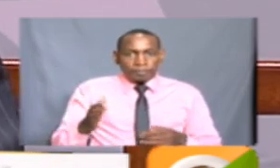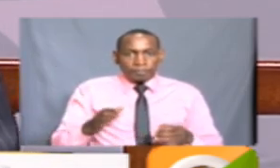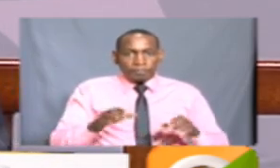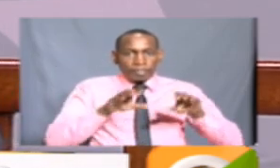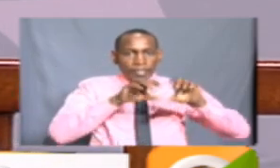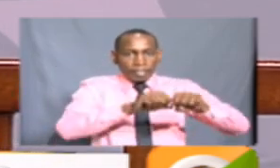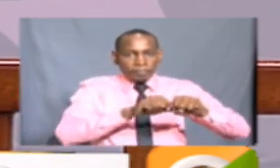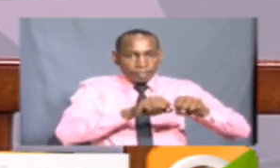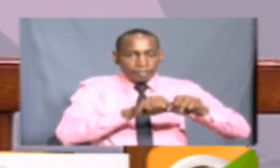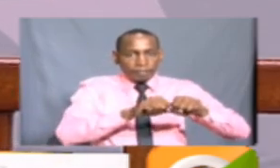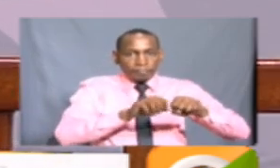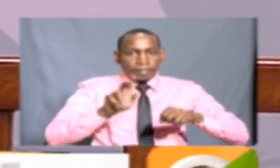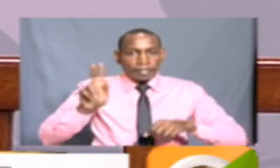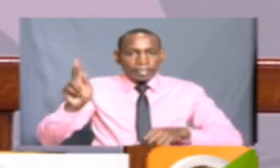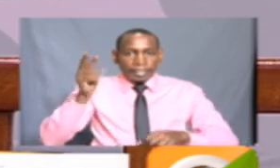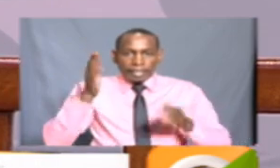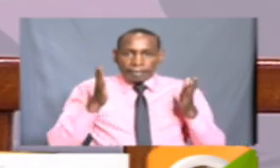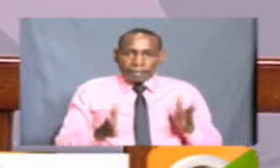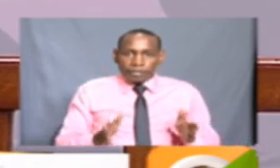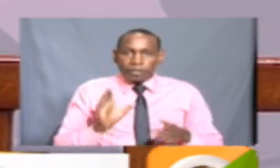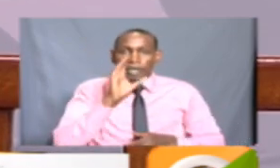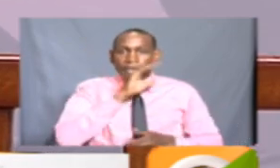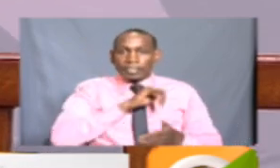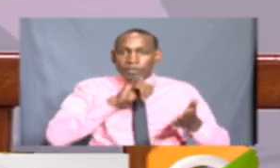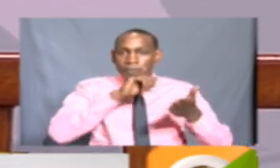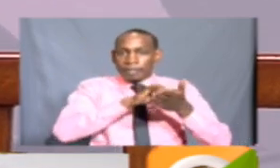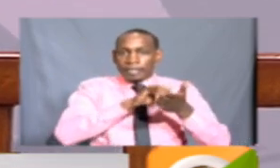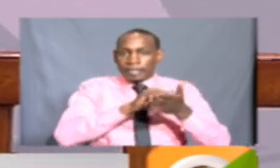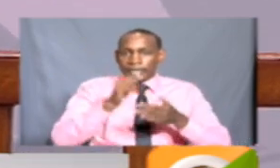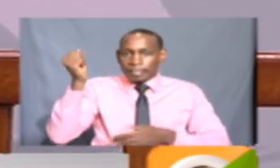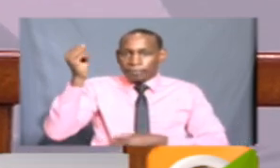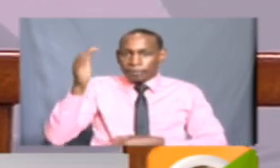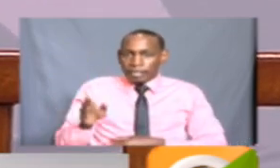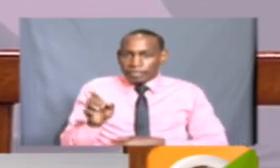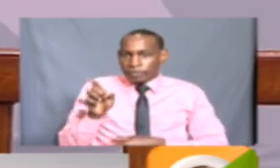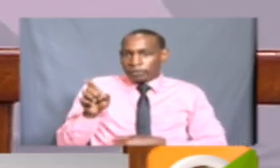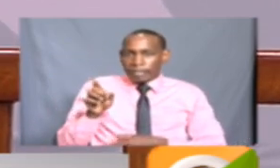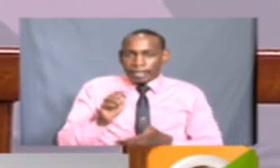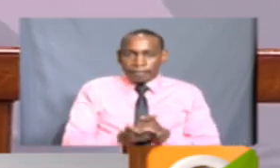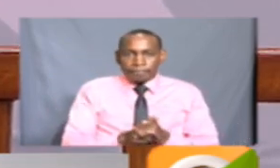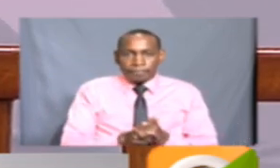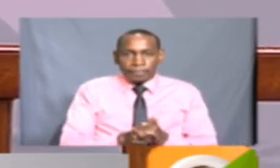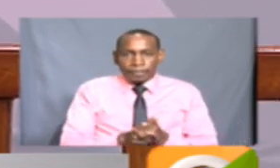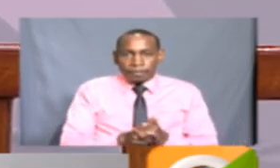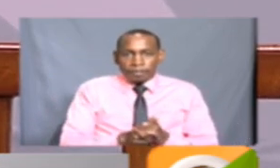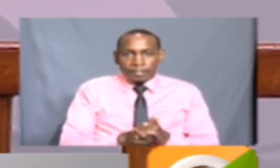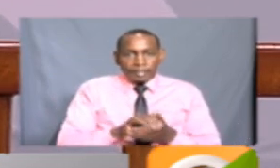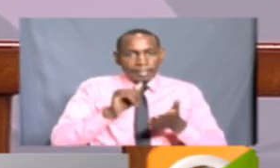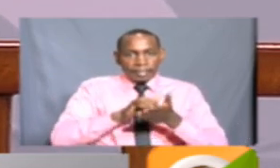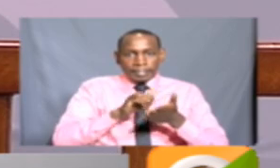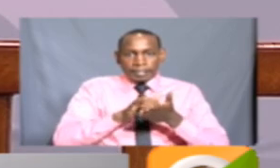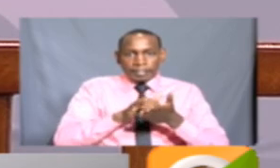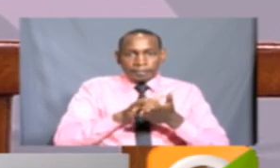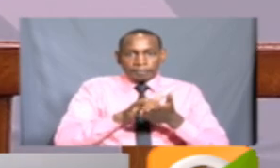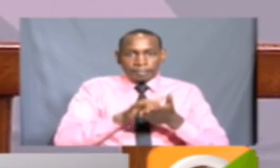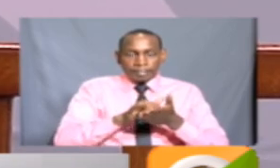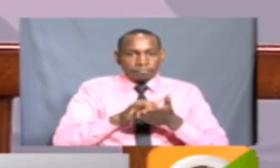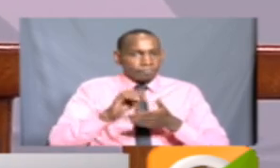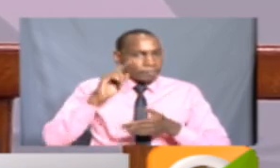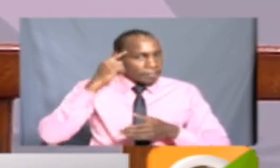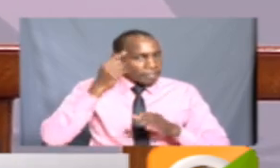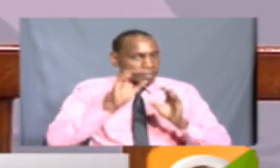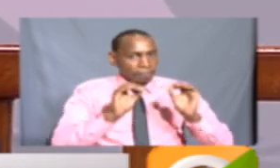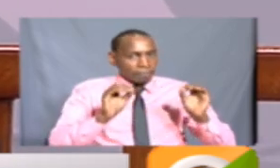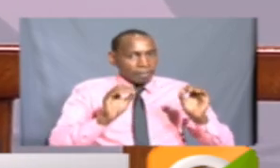It is assumed that he or she is a nincompoop who does not think. It